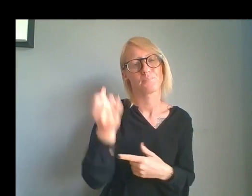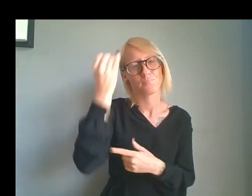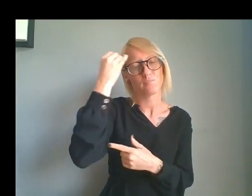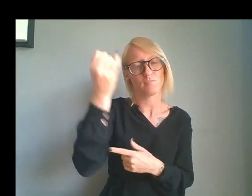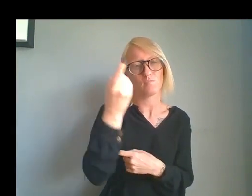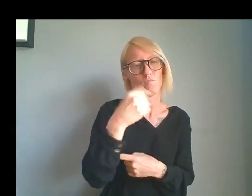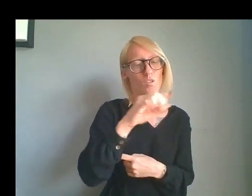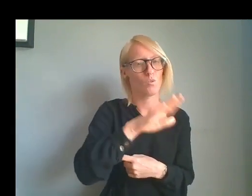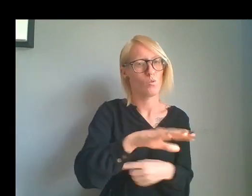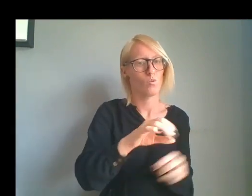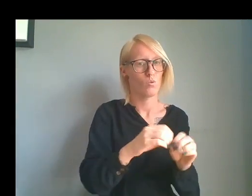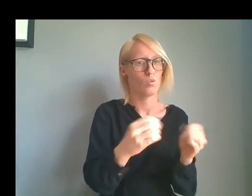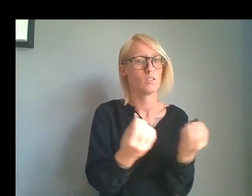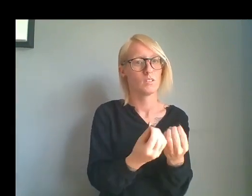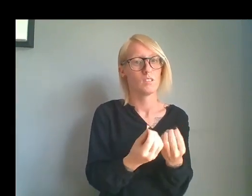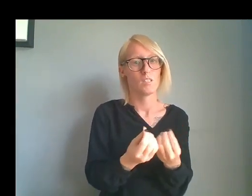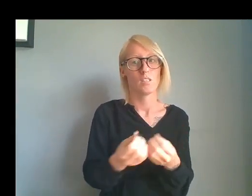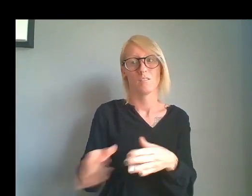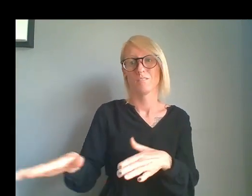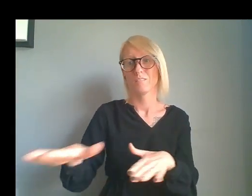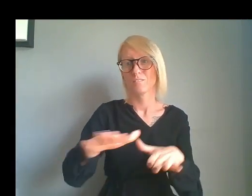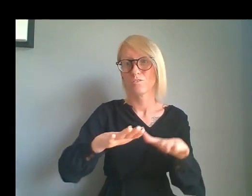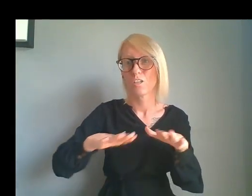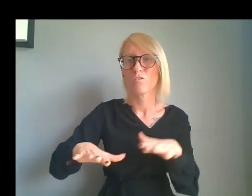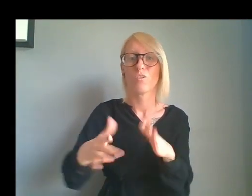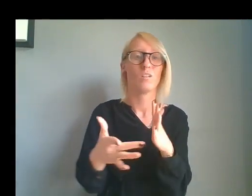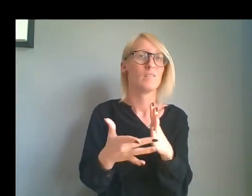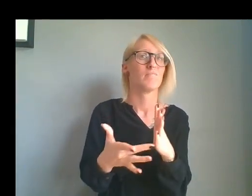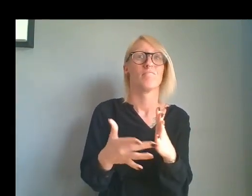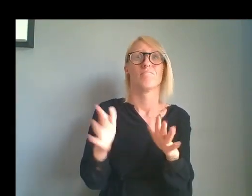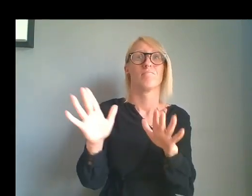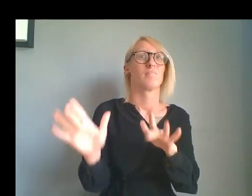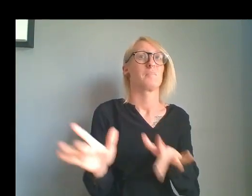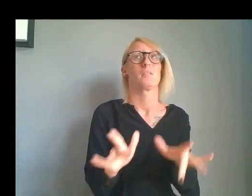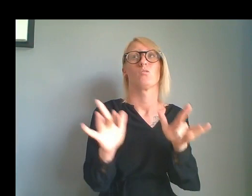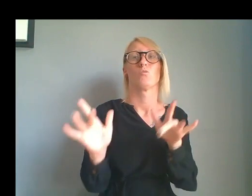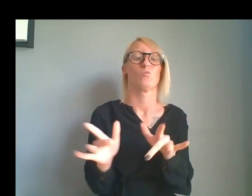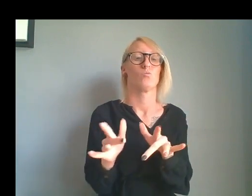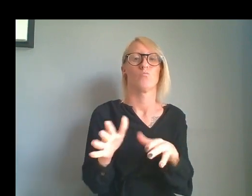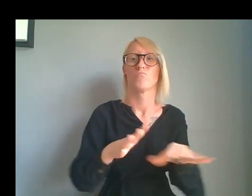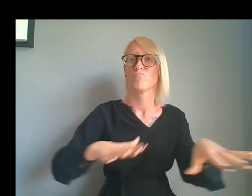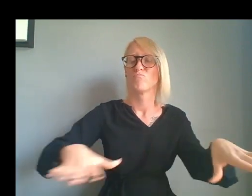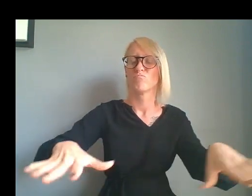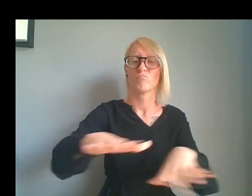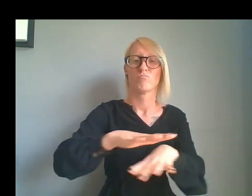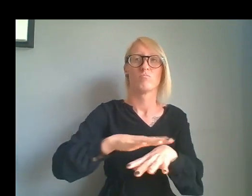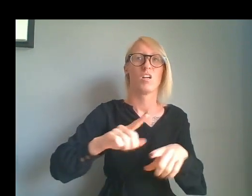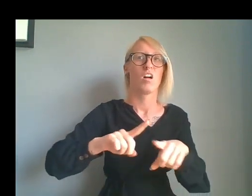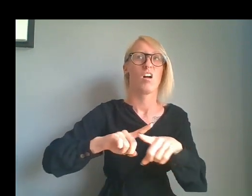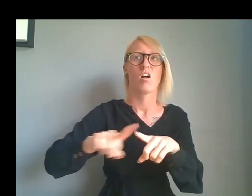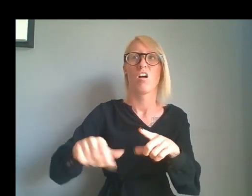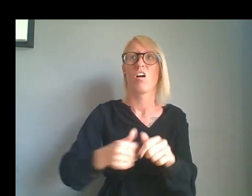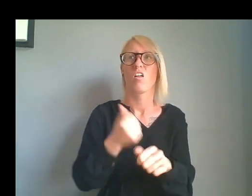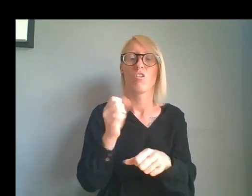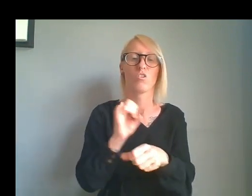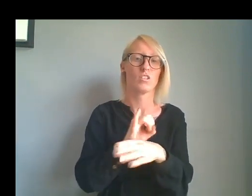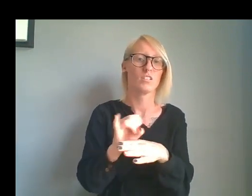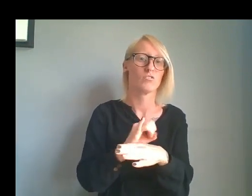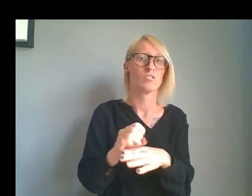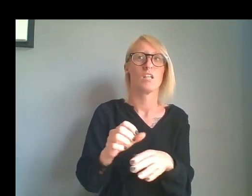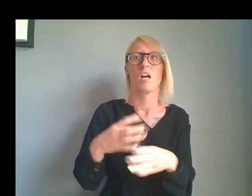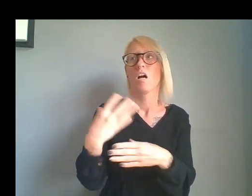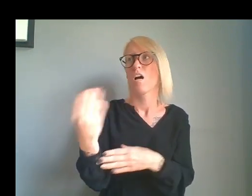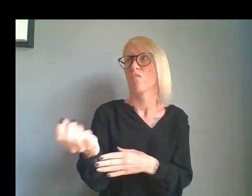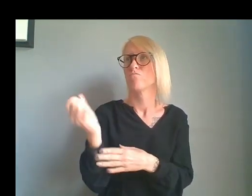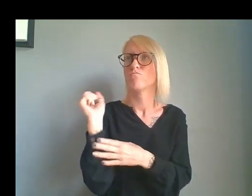in general, even, in the computer field or just any other kind of industries out there. See what other people are doing, and you